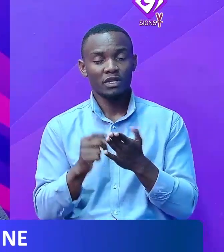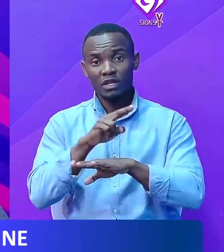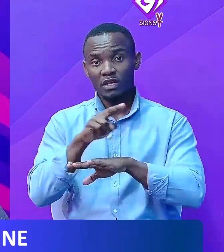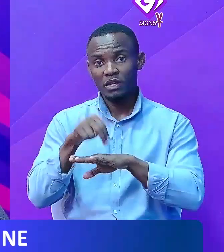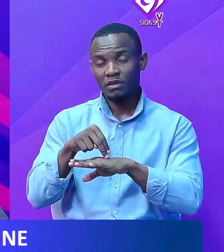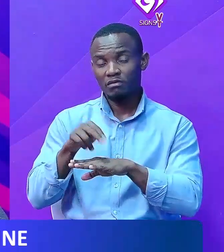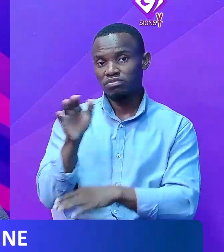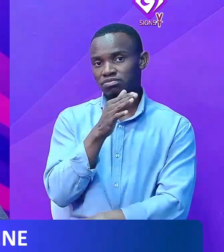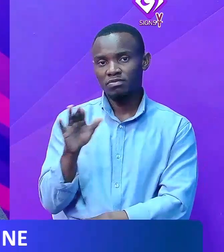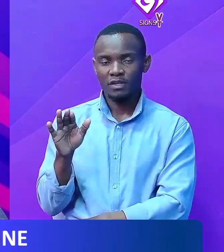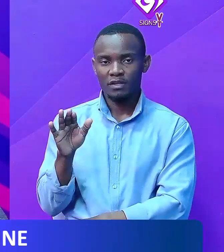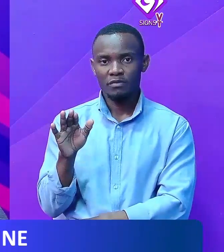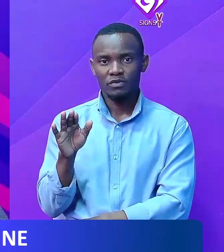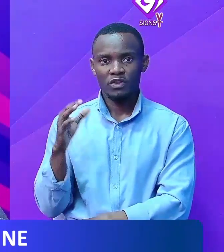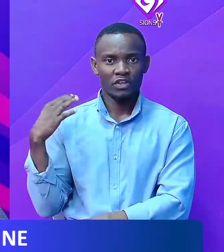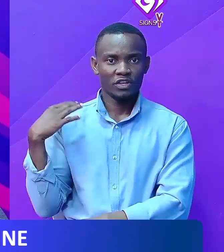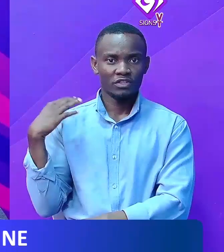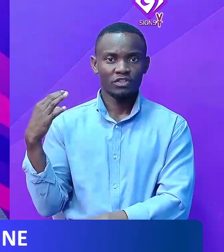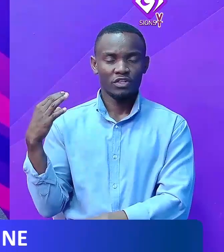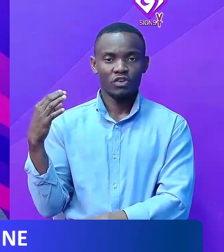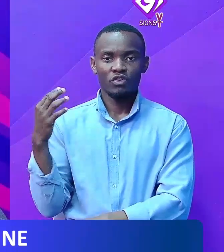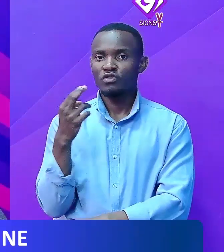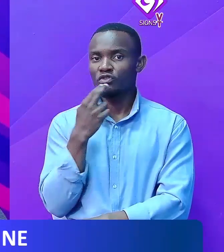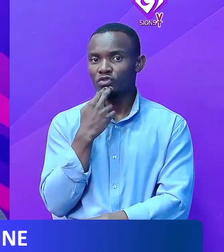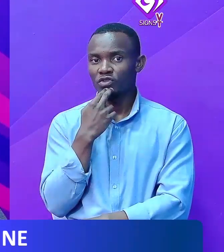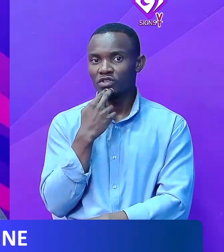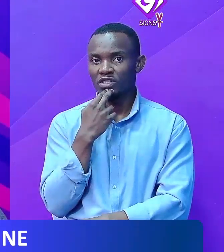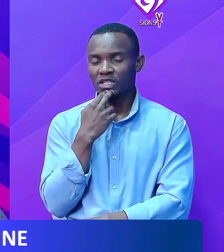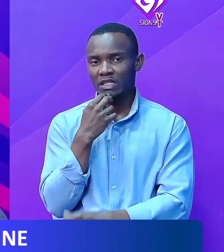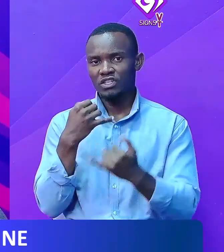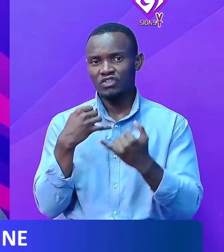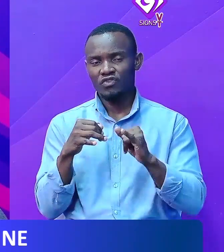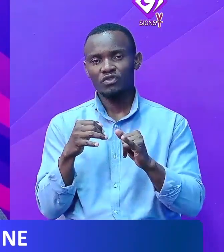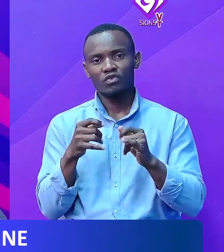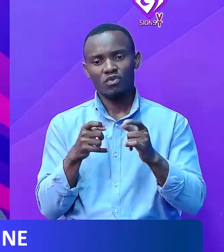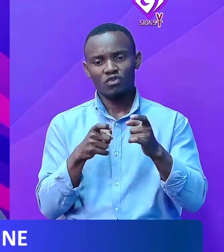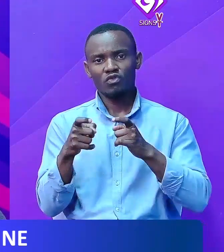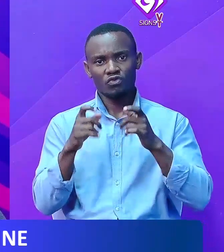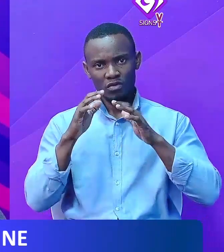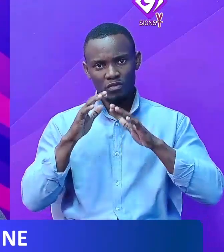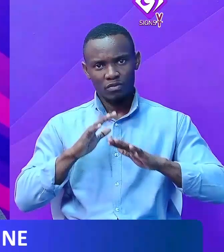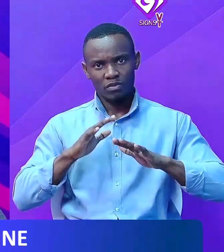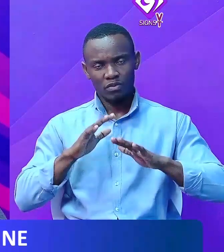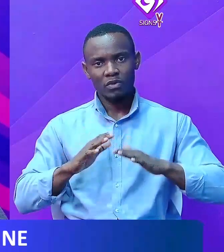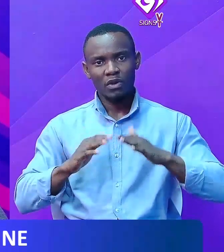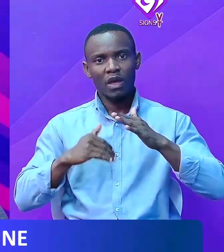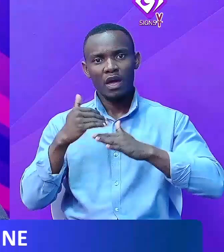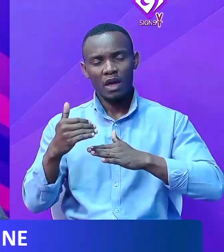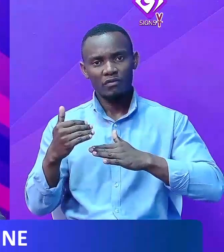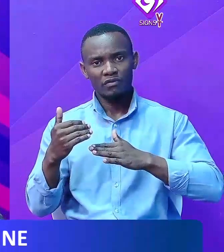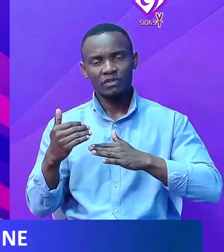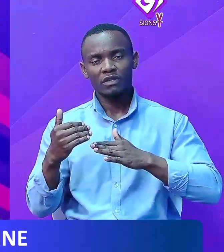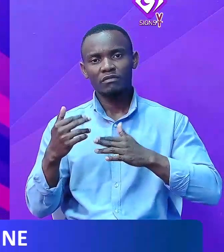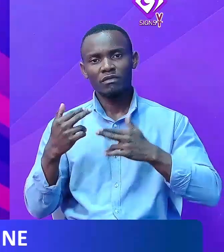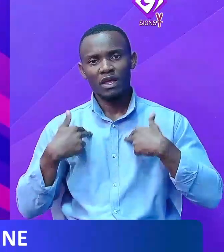Nyikal on Tuesday moved to diffuse tempers after a heated altercation between Health